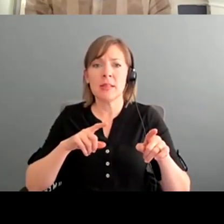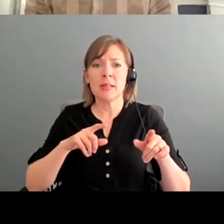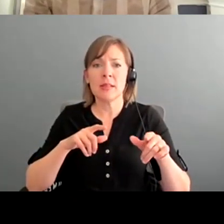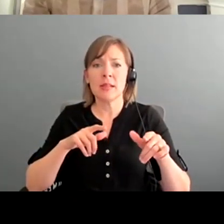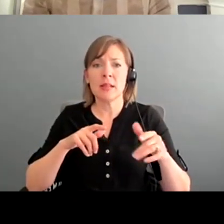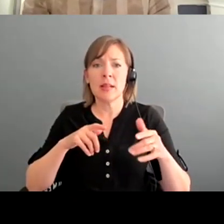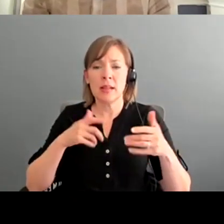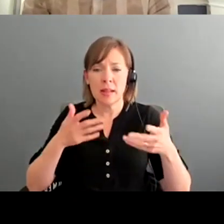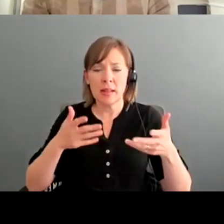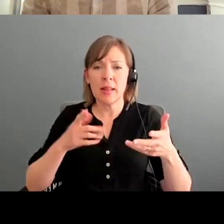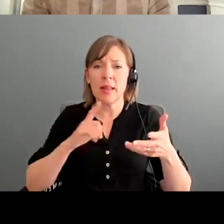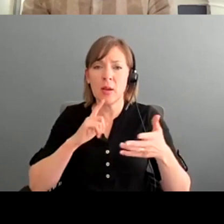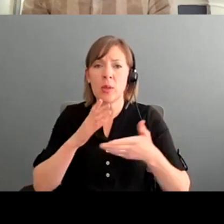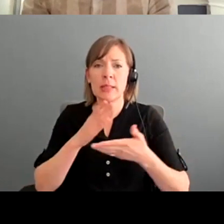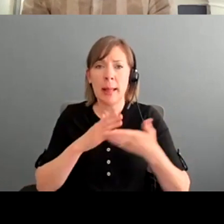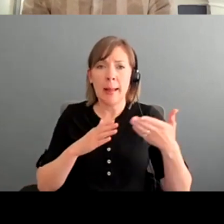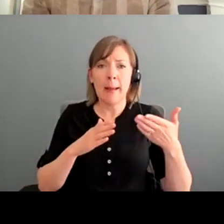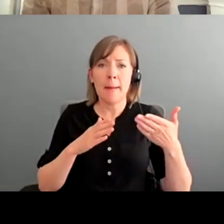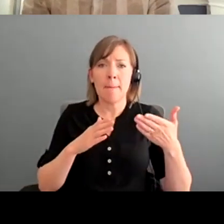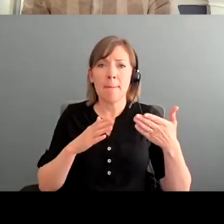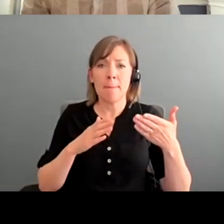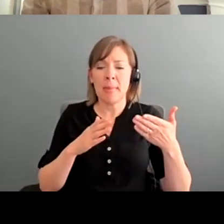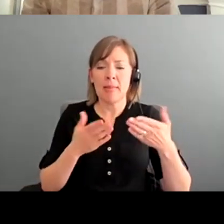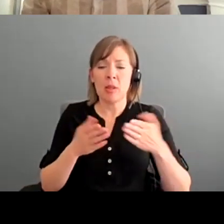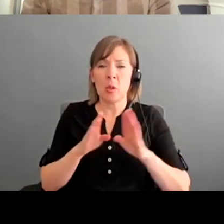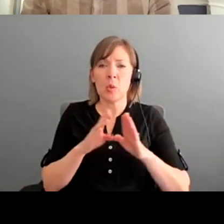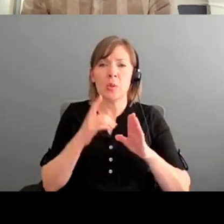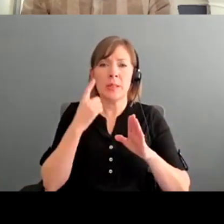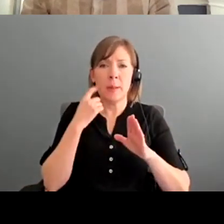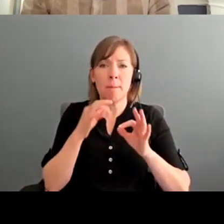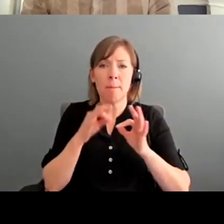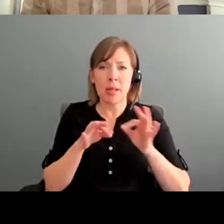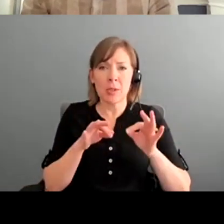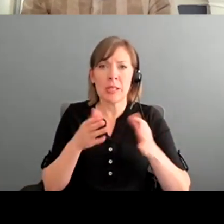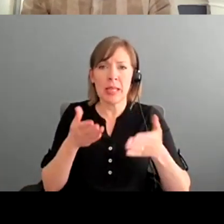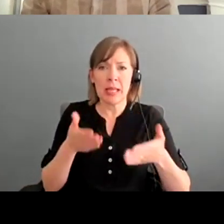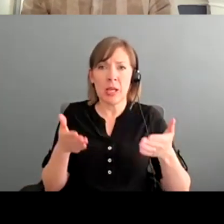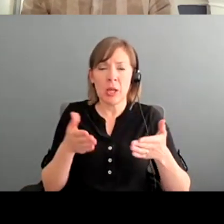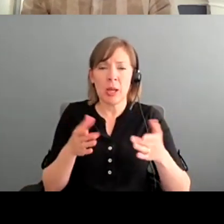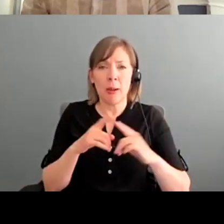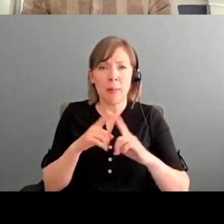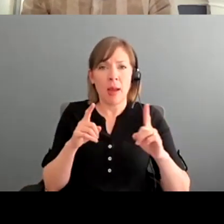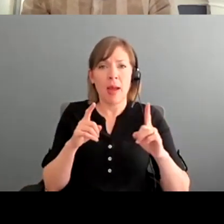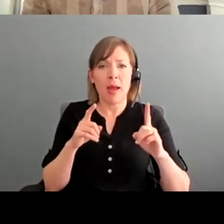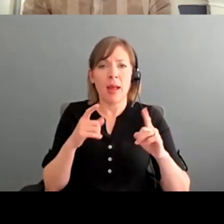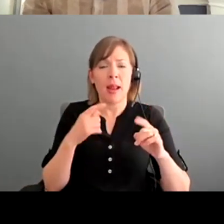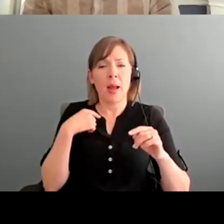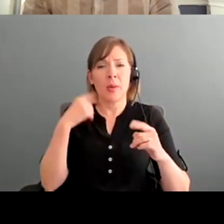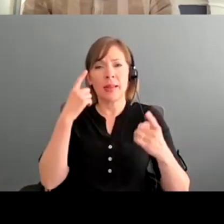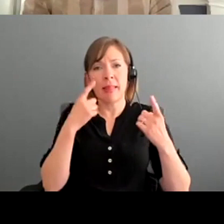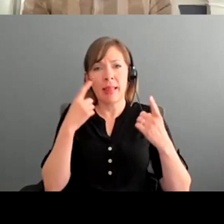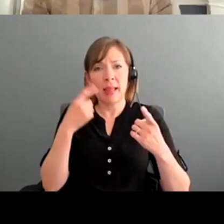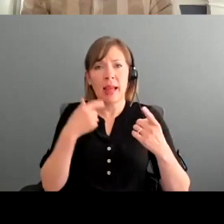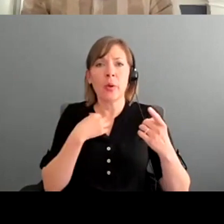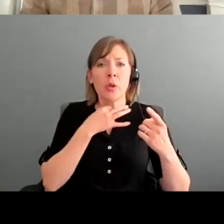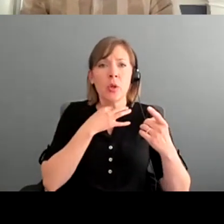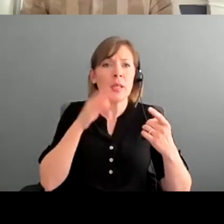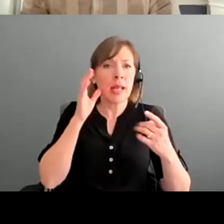I mean, there were some in the conclusion mentioned here, but I was thinking, I was curious